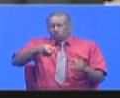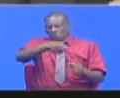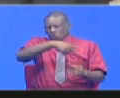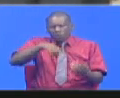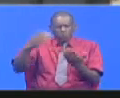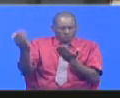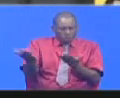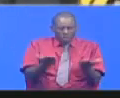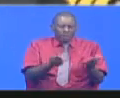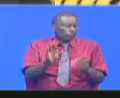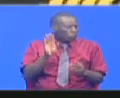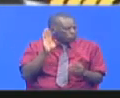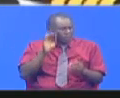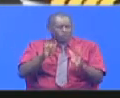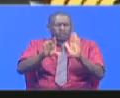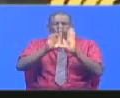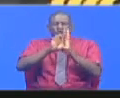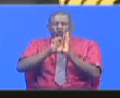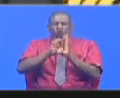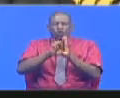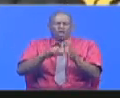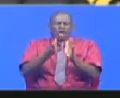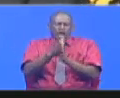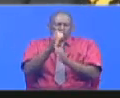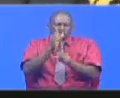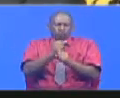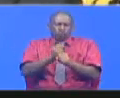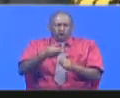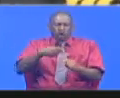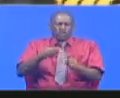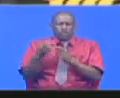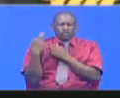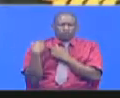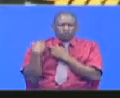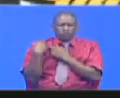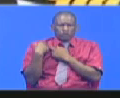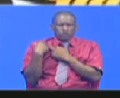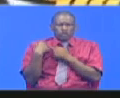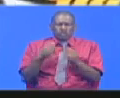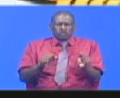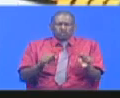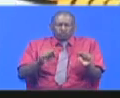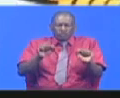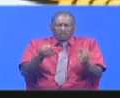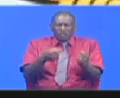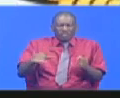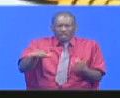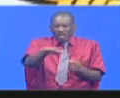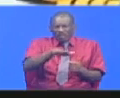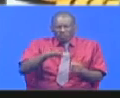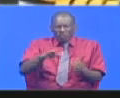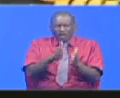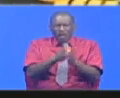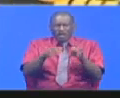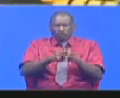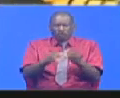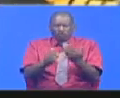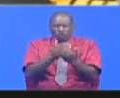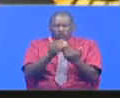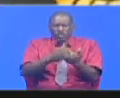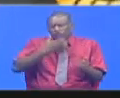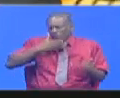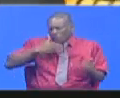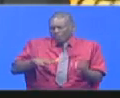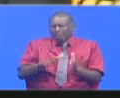to obey the law, to discharge our civic duty, to conserve our environment, to care for our parents and